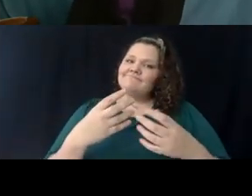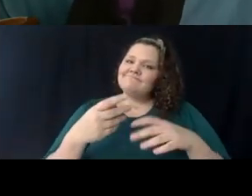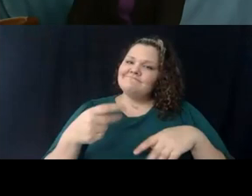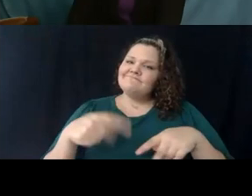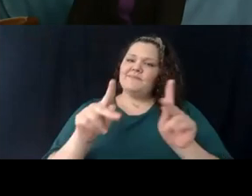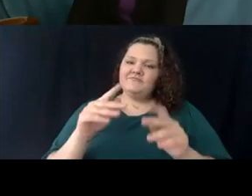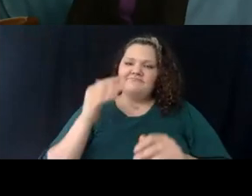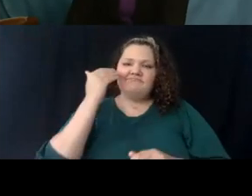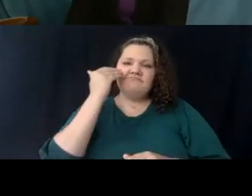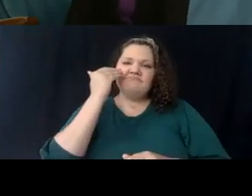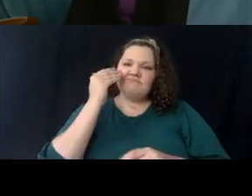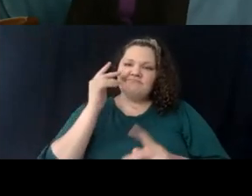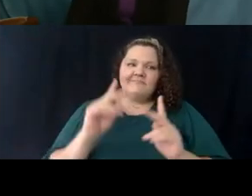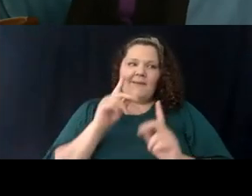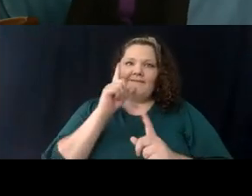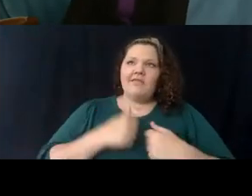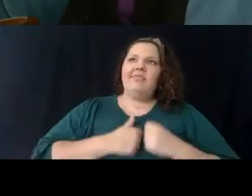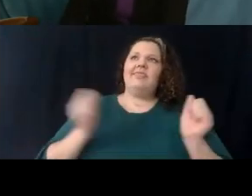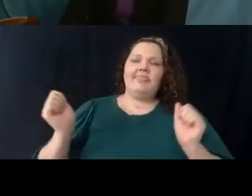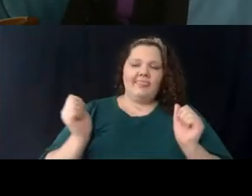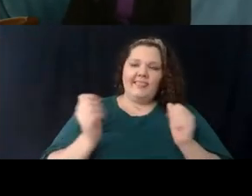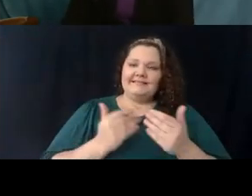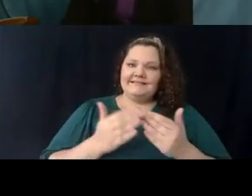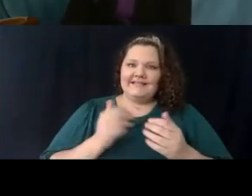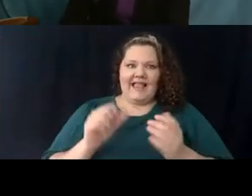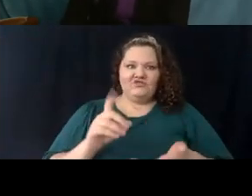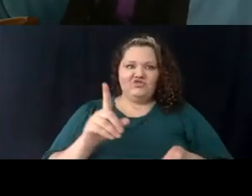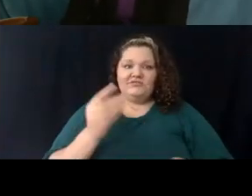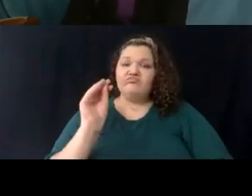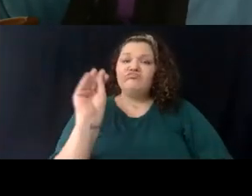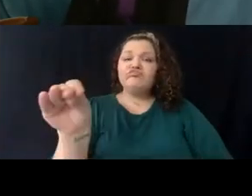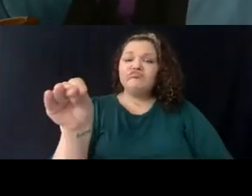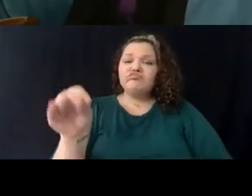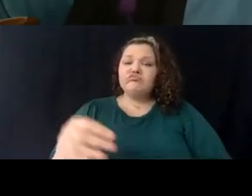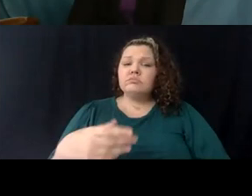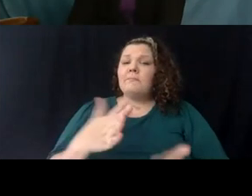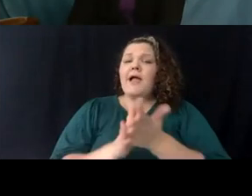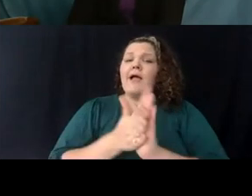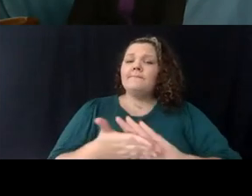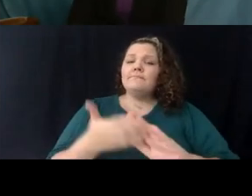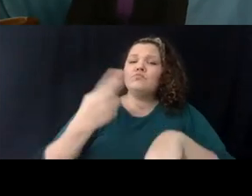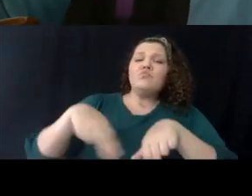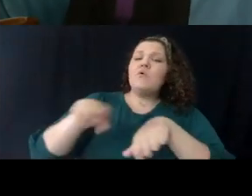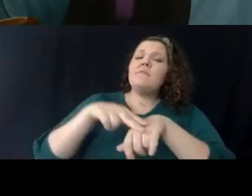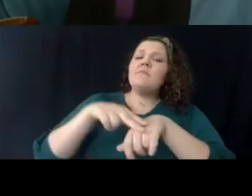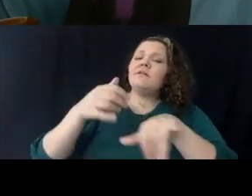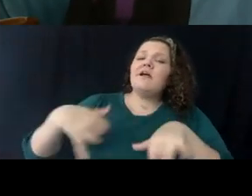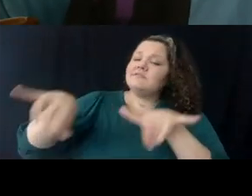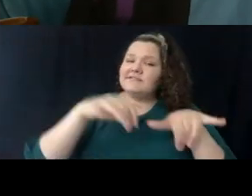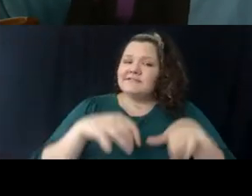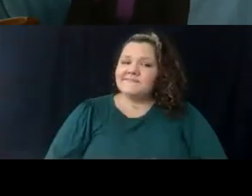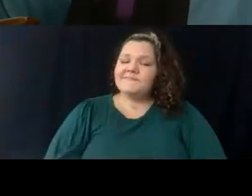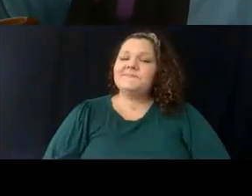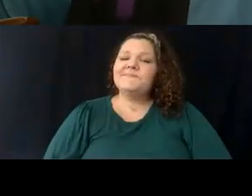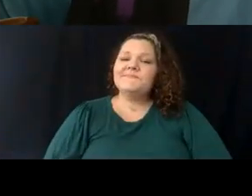What I've seen very common is that individuals change the name on their video. They also often put the pronouns that they